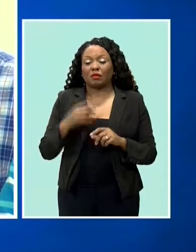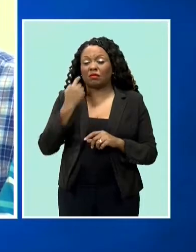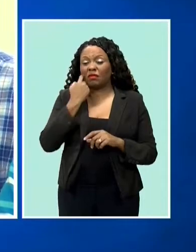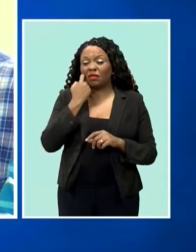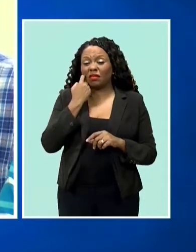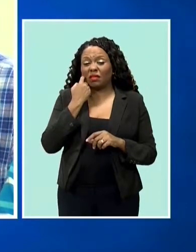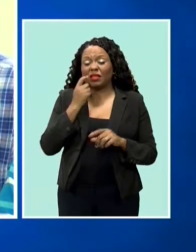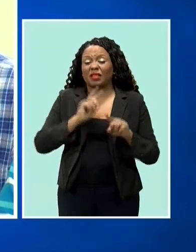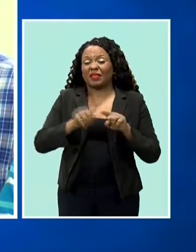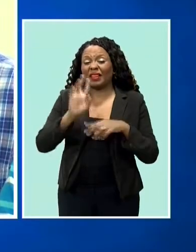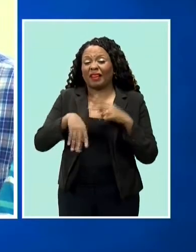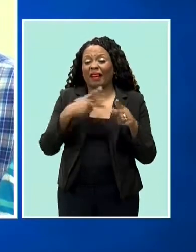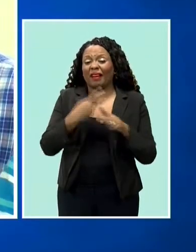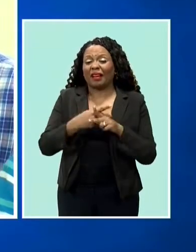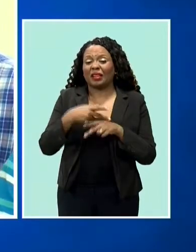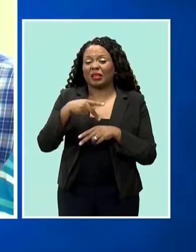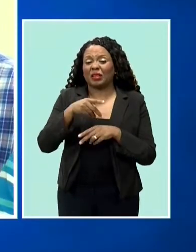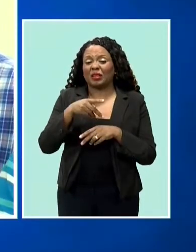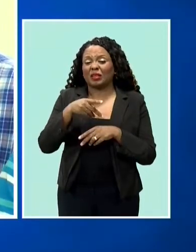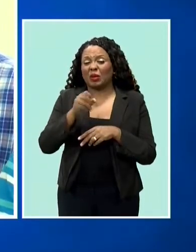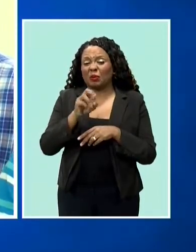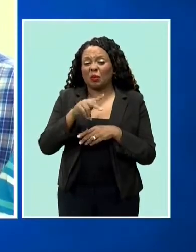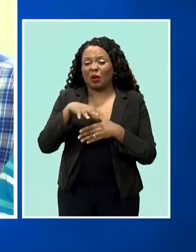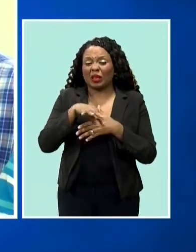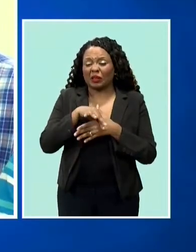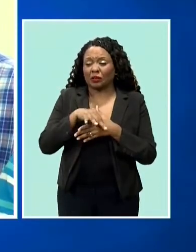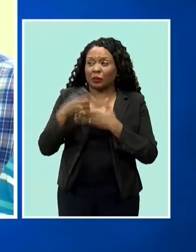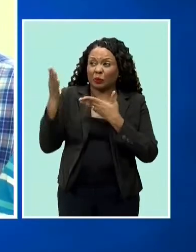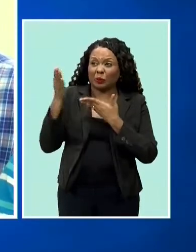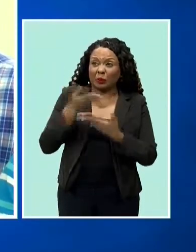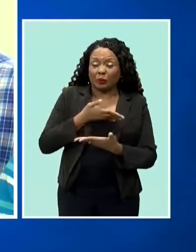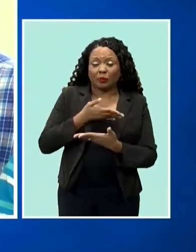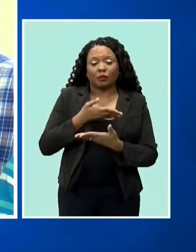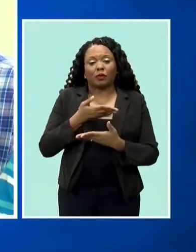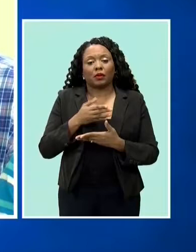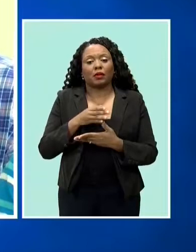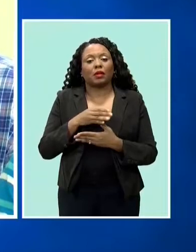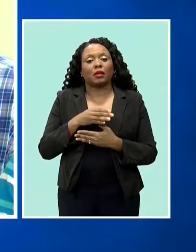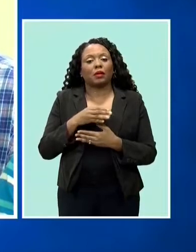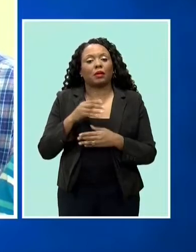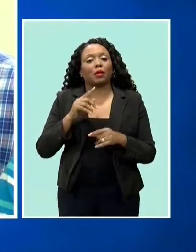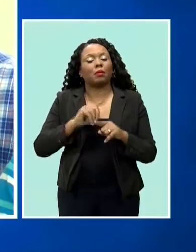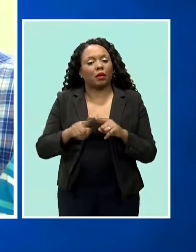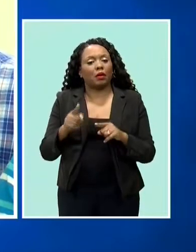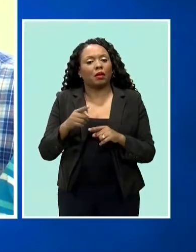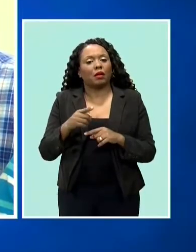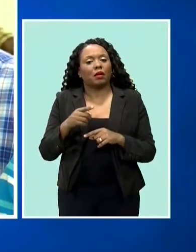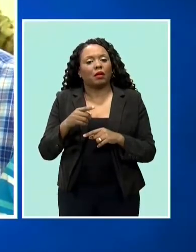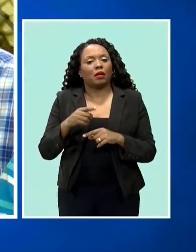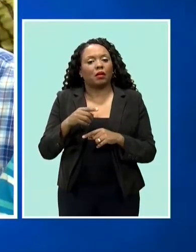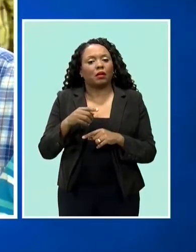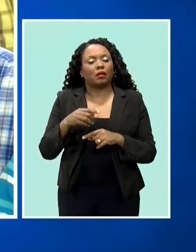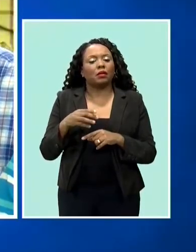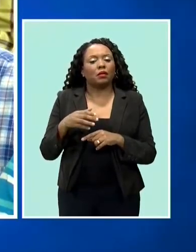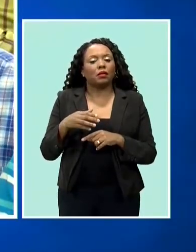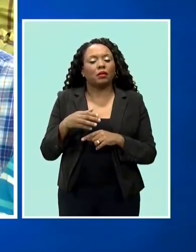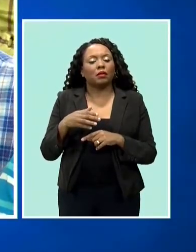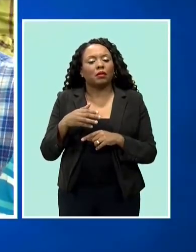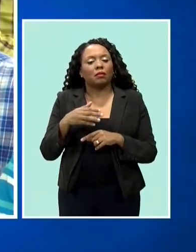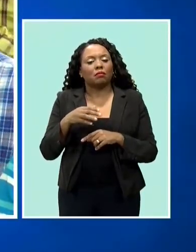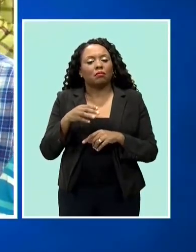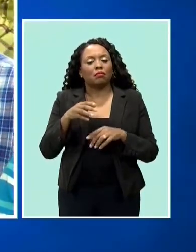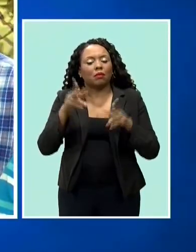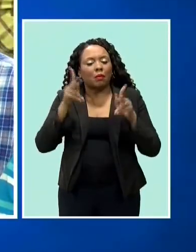recently. Mr. James' concern is valid, and we share that concern, and that is one of the